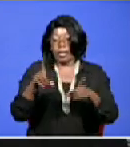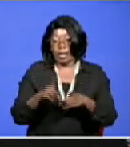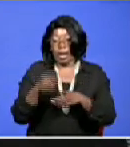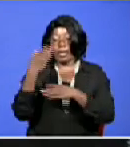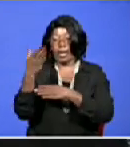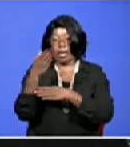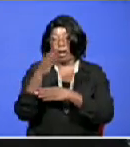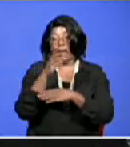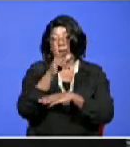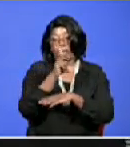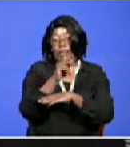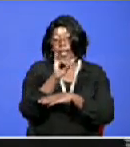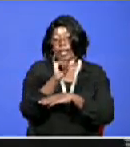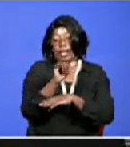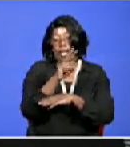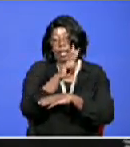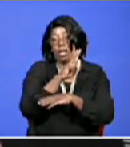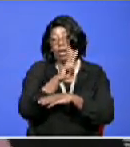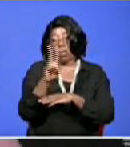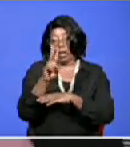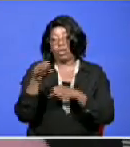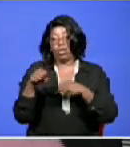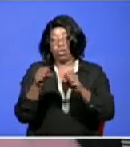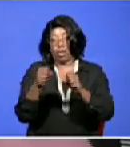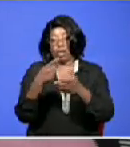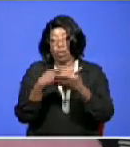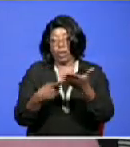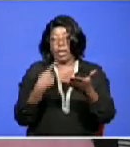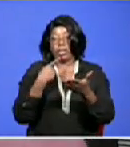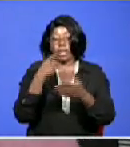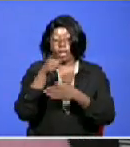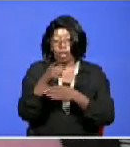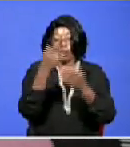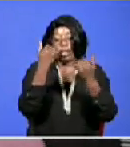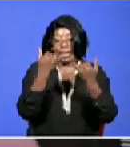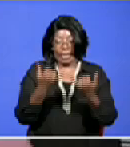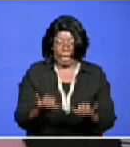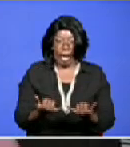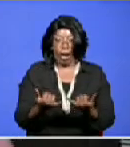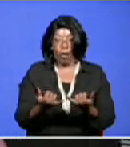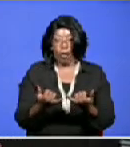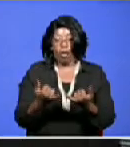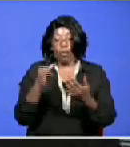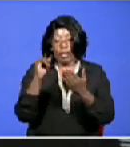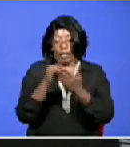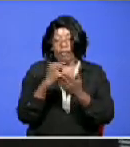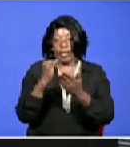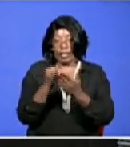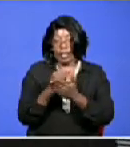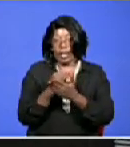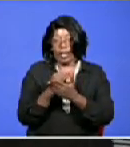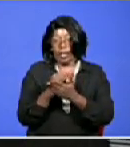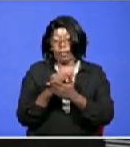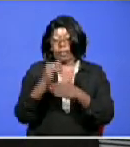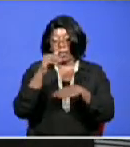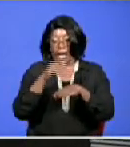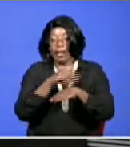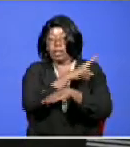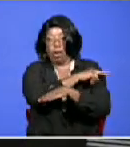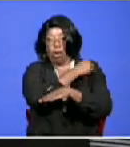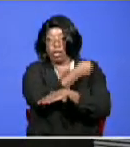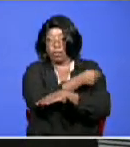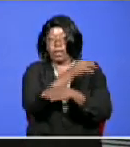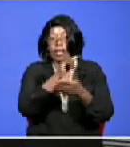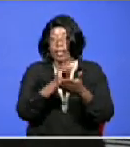Street. What I can tell you now, we did our investigation at the hospital and we discovered